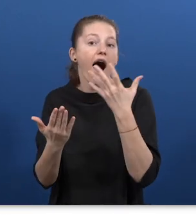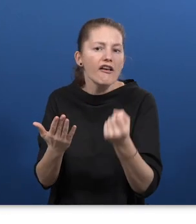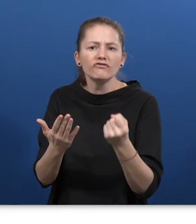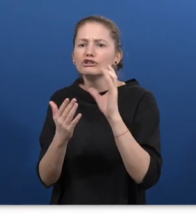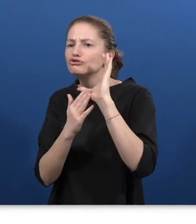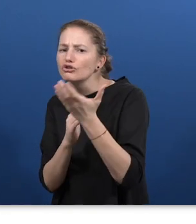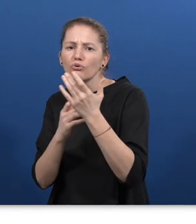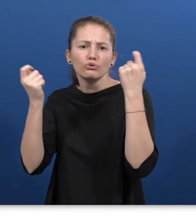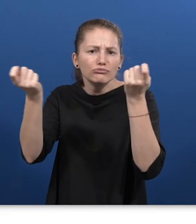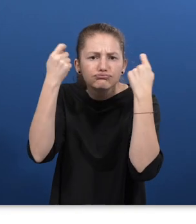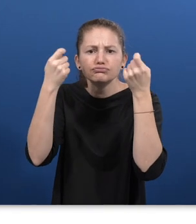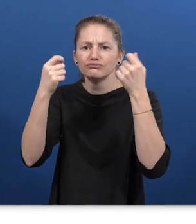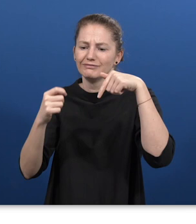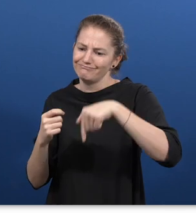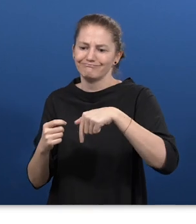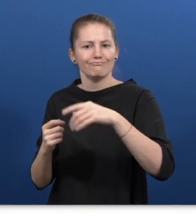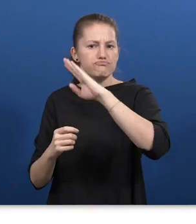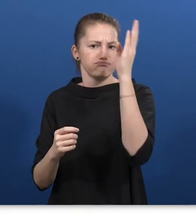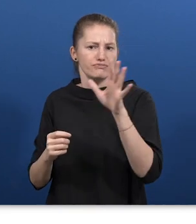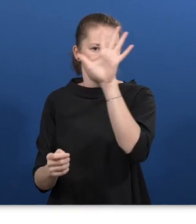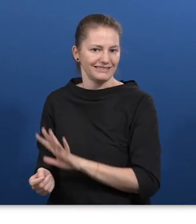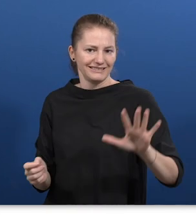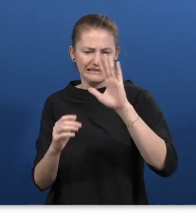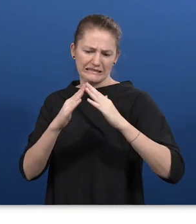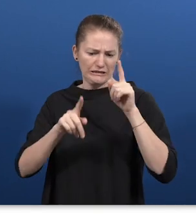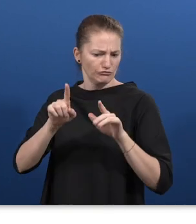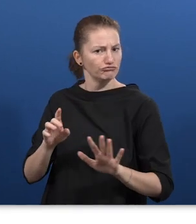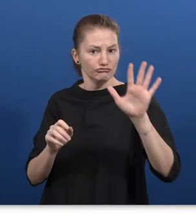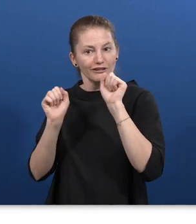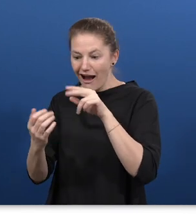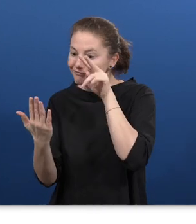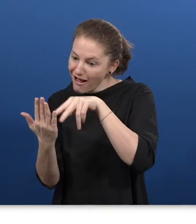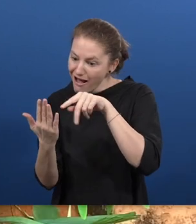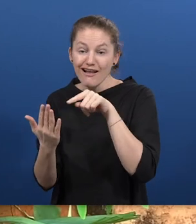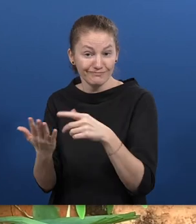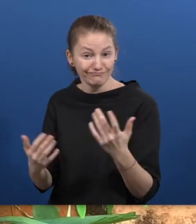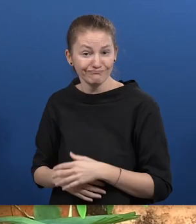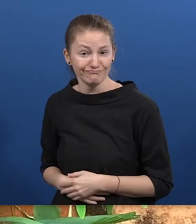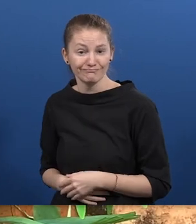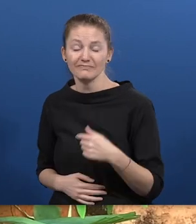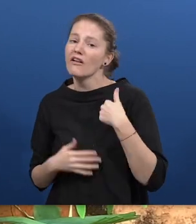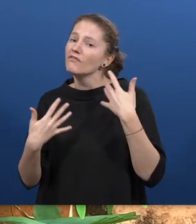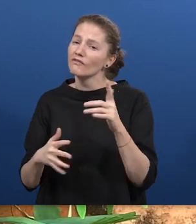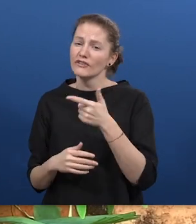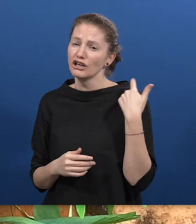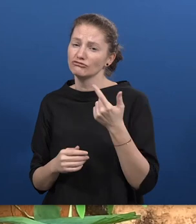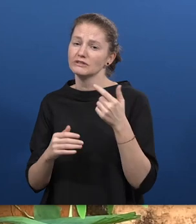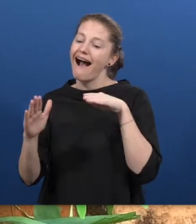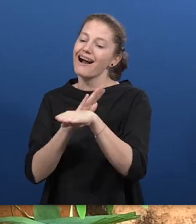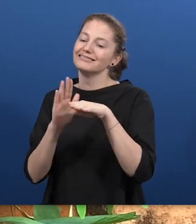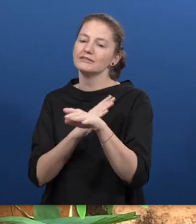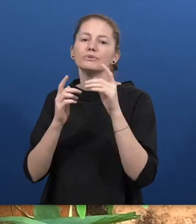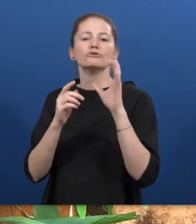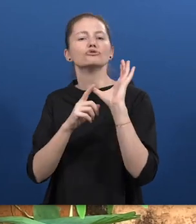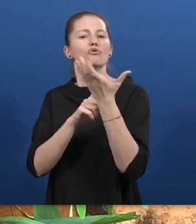Claudia Werneck in the interview. We have been practicing accessible culture in Brazil for 18 years now. We have produced accessible